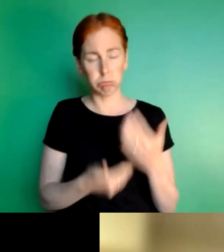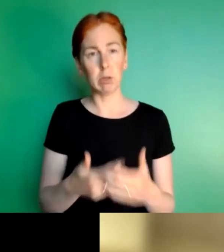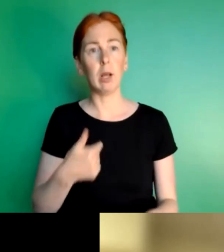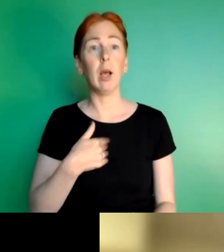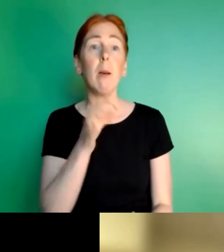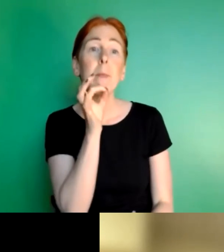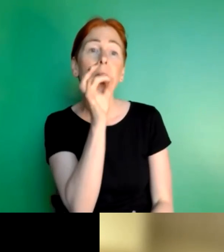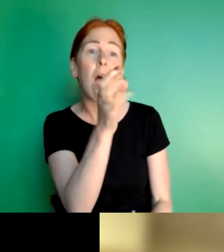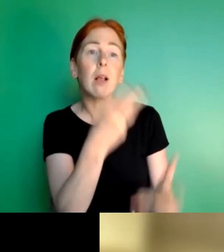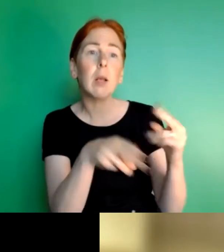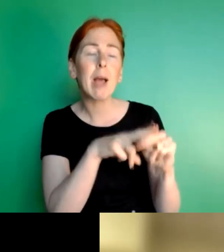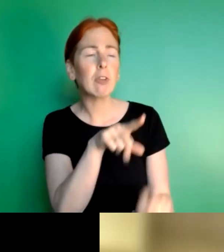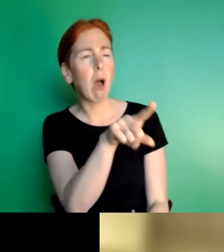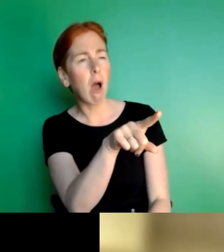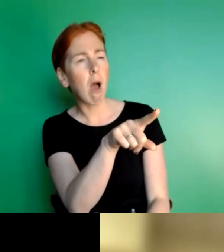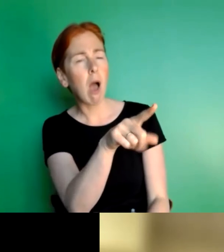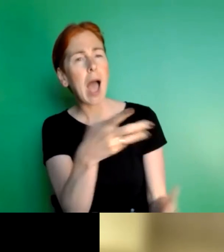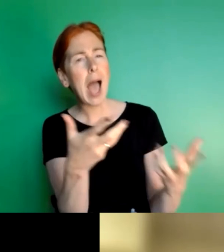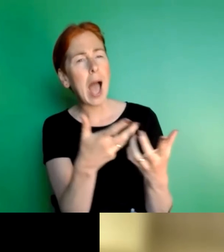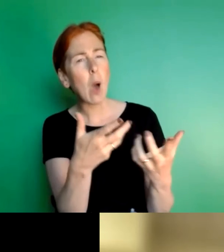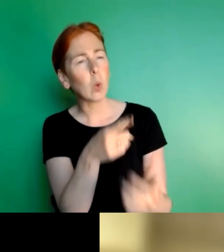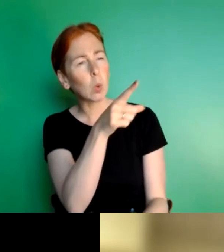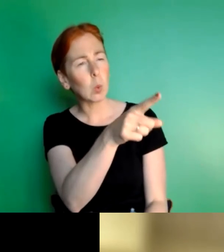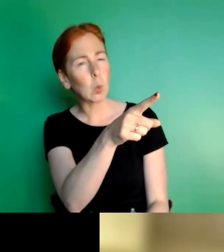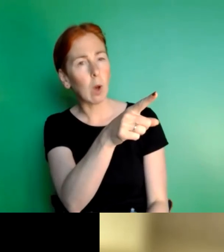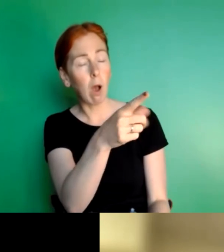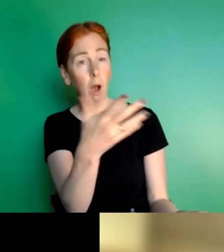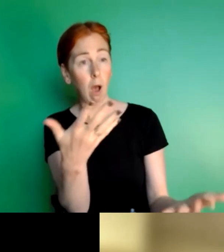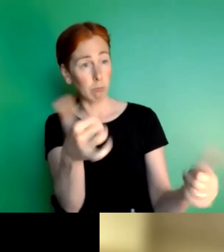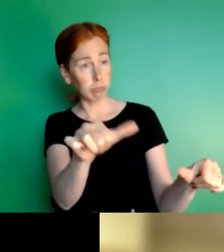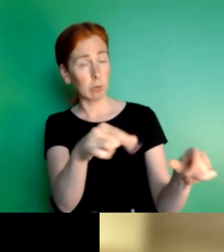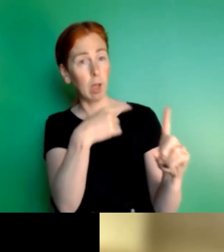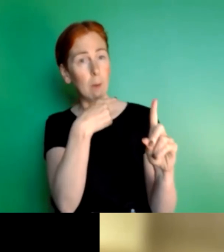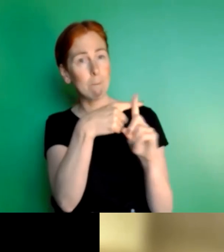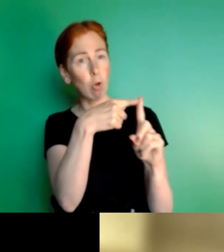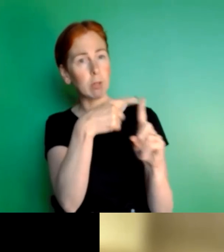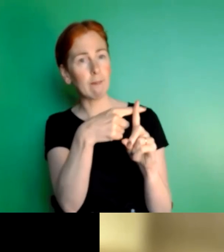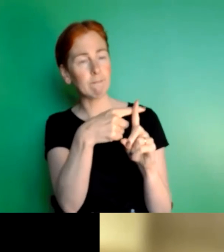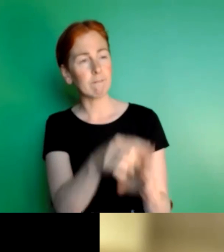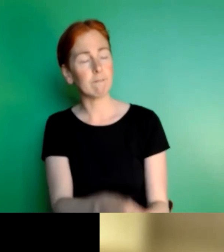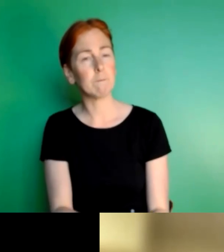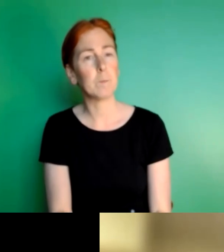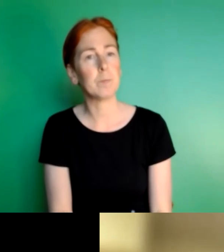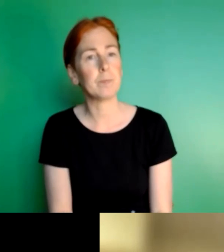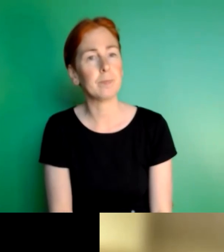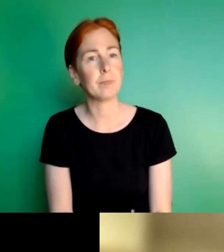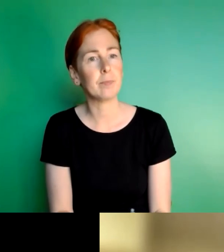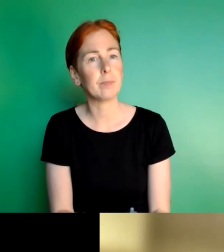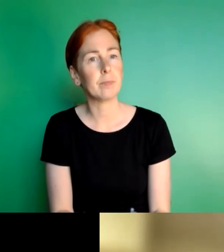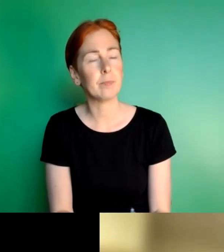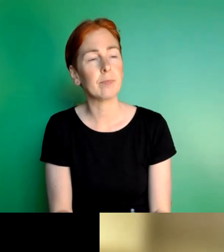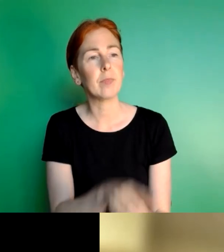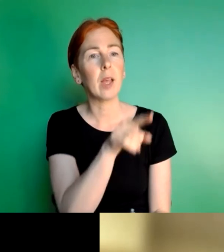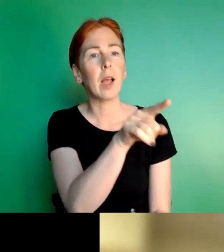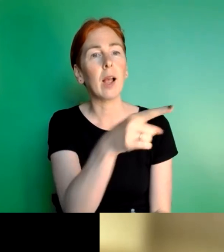place? And they said, you know, clearly they had the same reaction that we